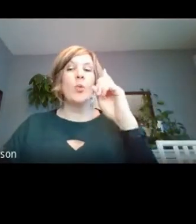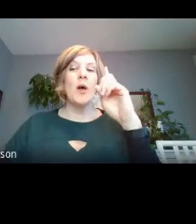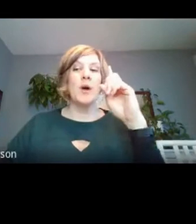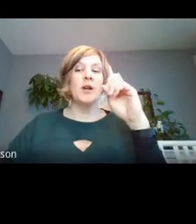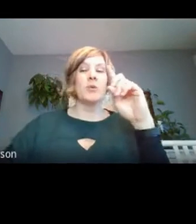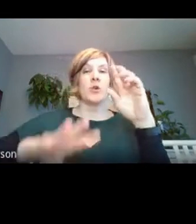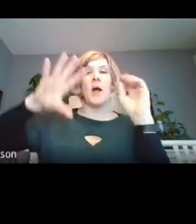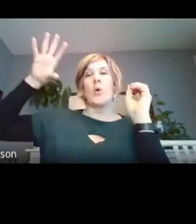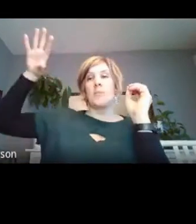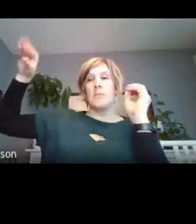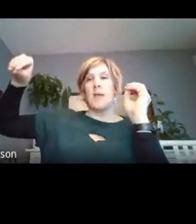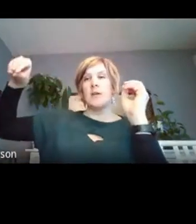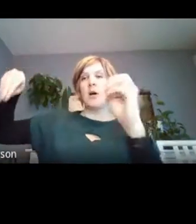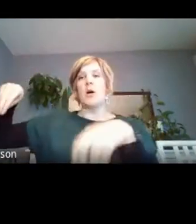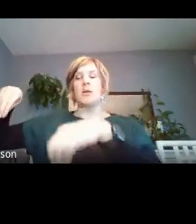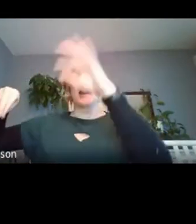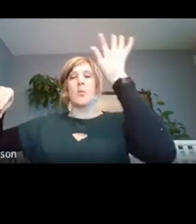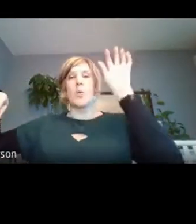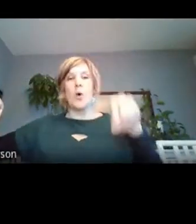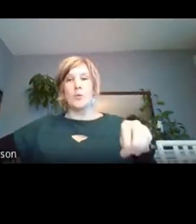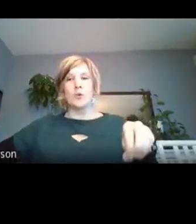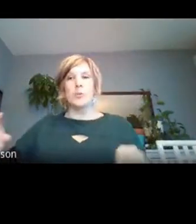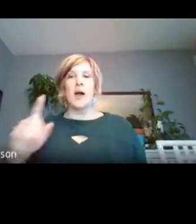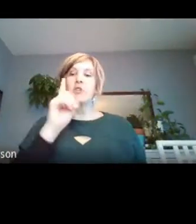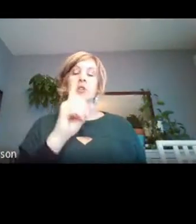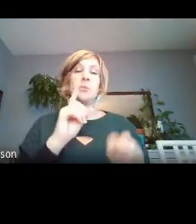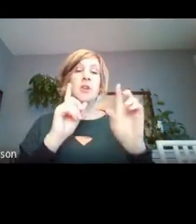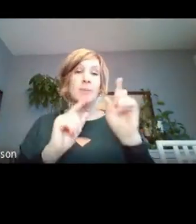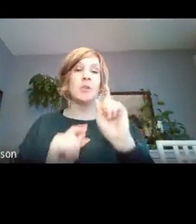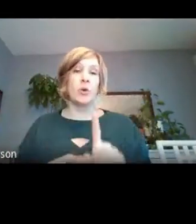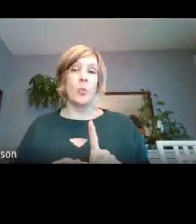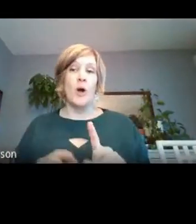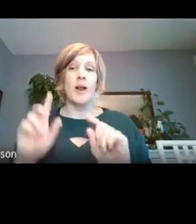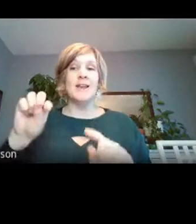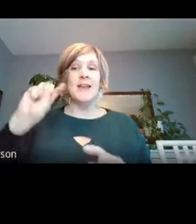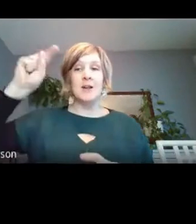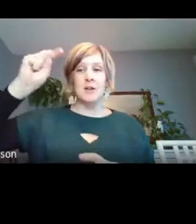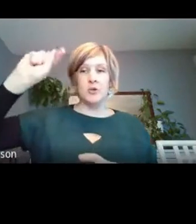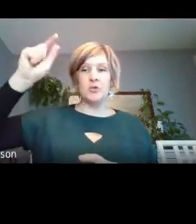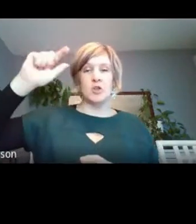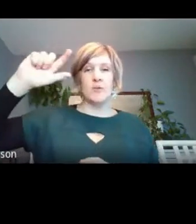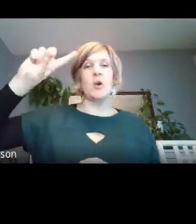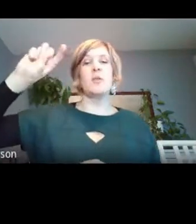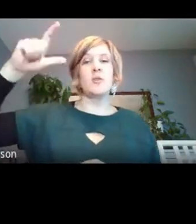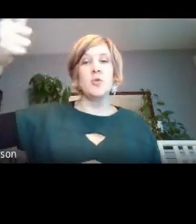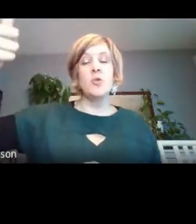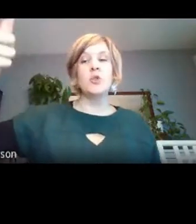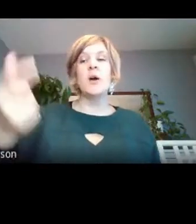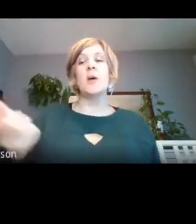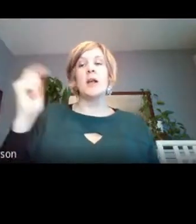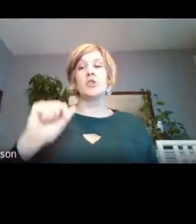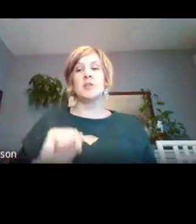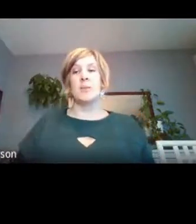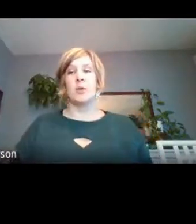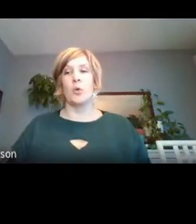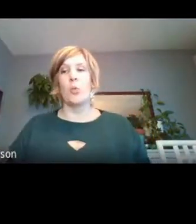only want one breakout room i want my main call and i want one room i can just type in the word one i can't use the chevrons to move to